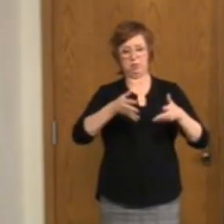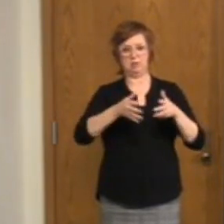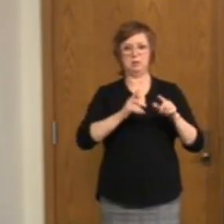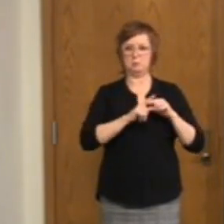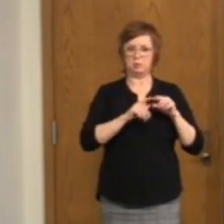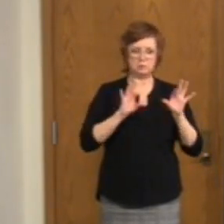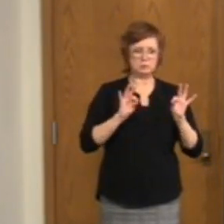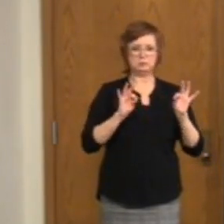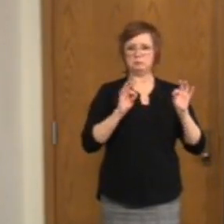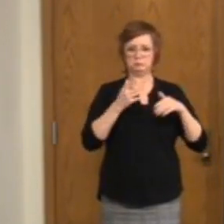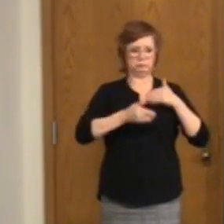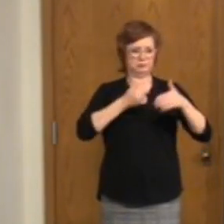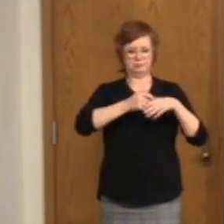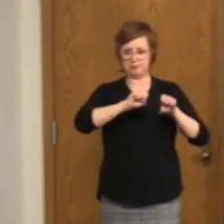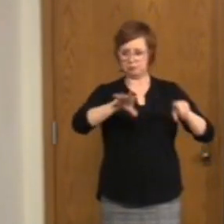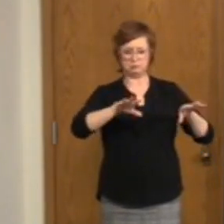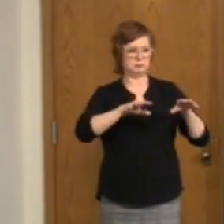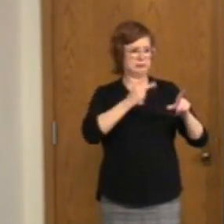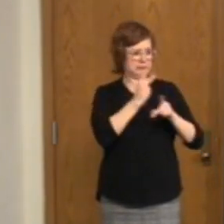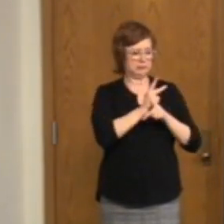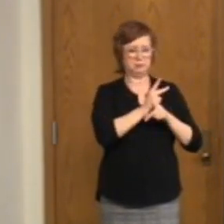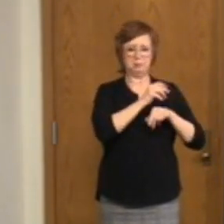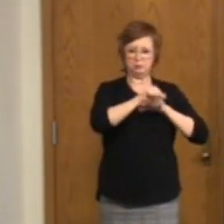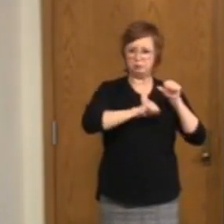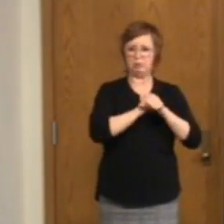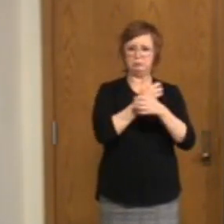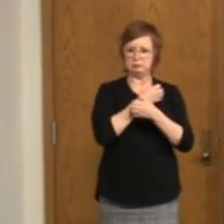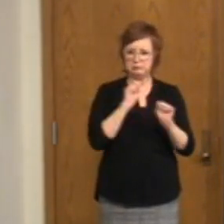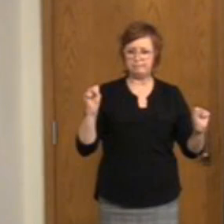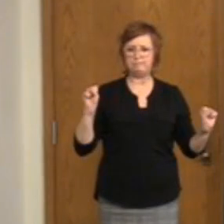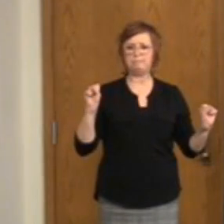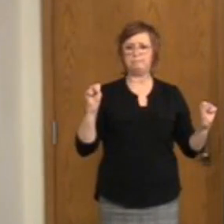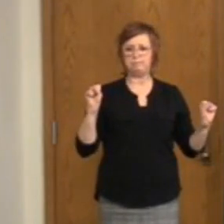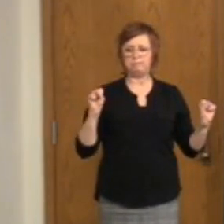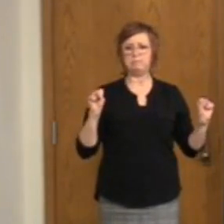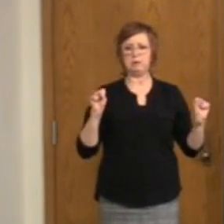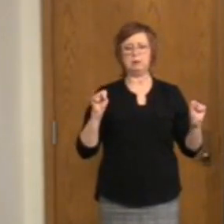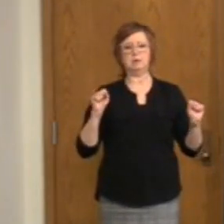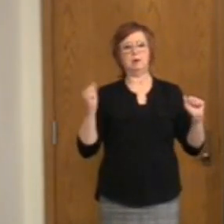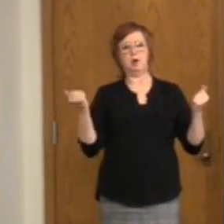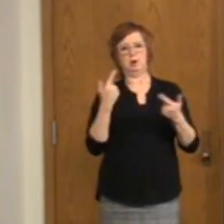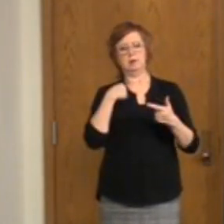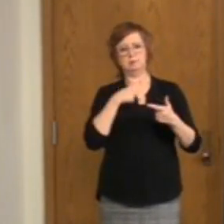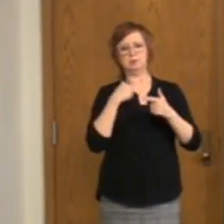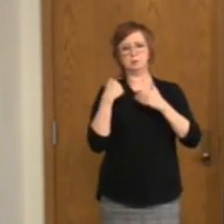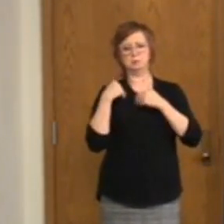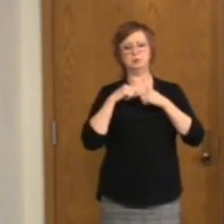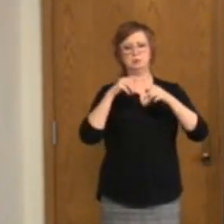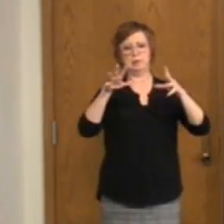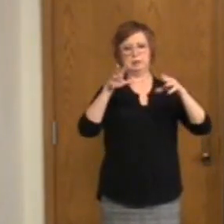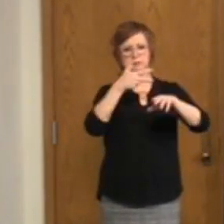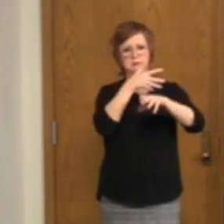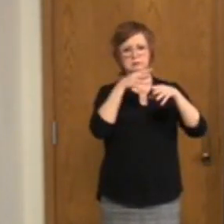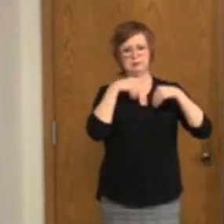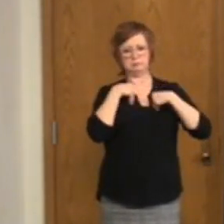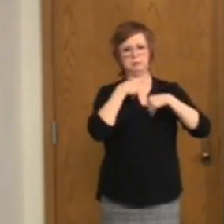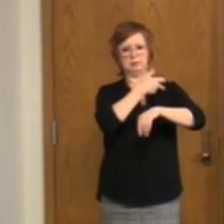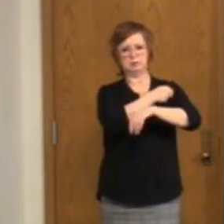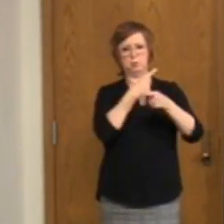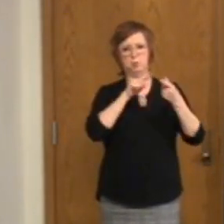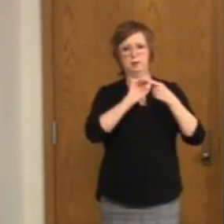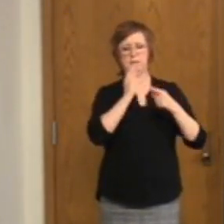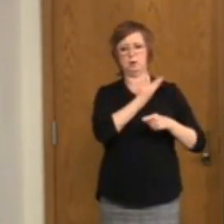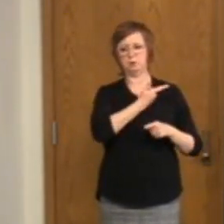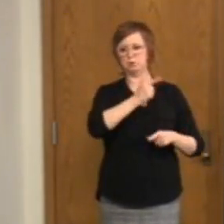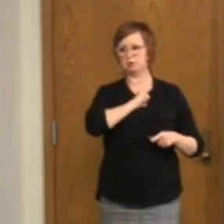parents, our grandparents, all of those in our community safe, we should all accept the vaccine when it's our turn to have it.